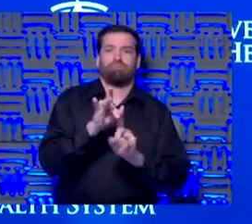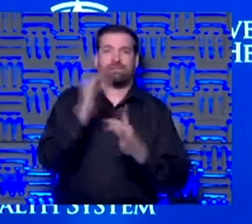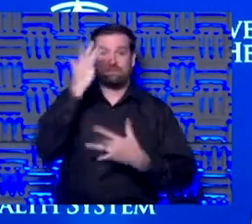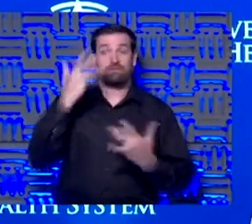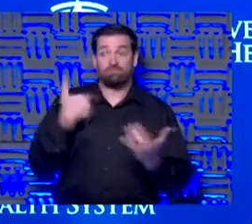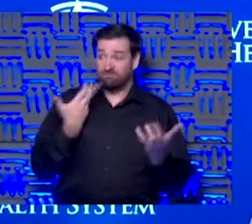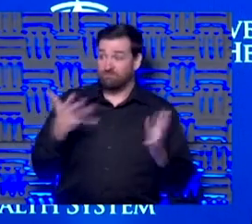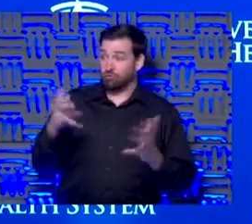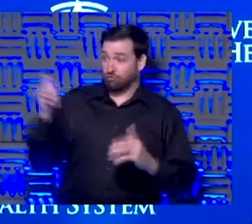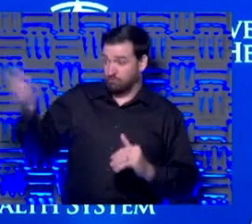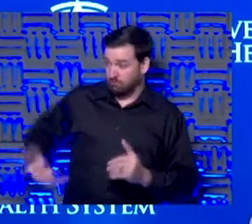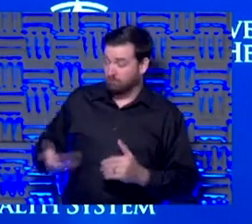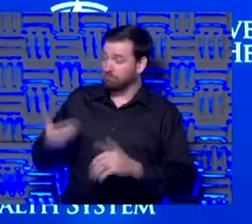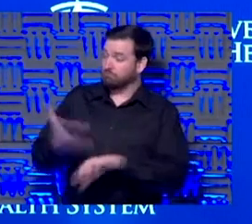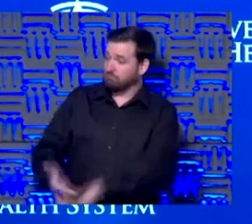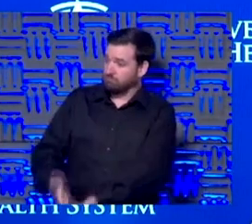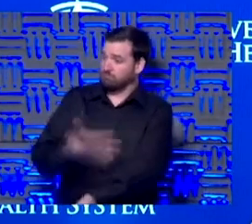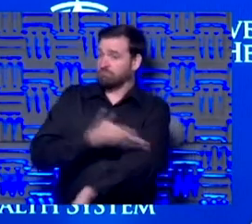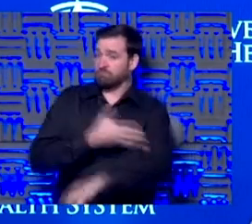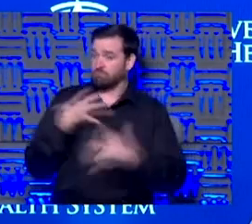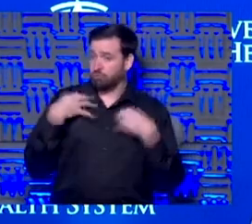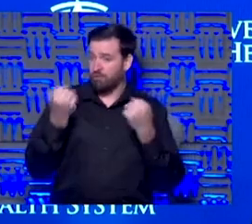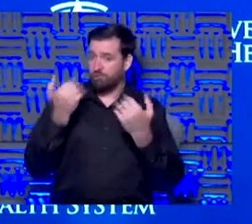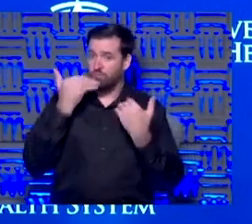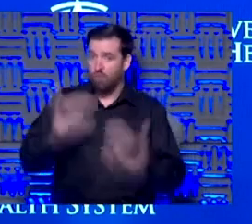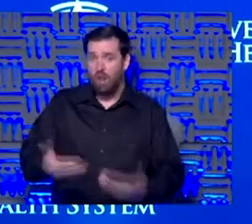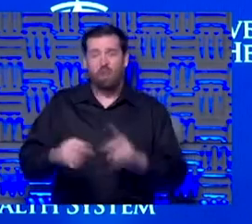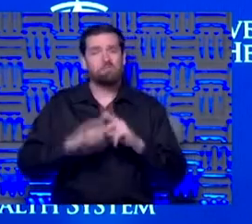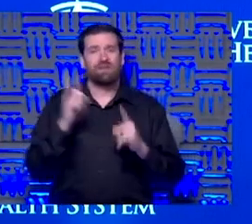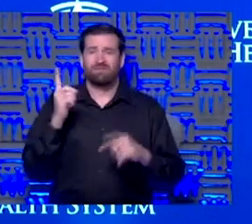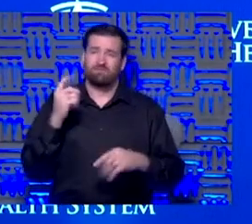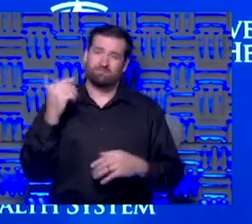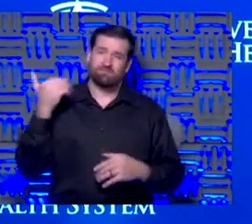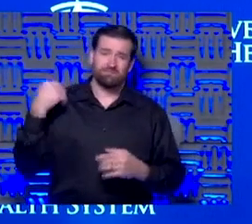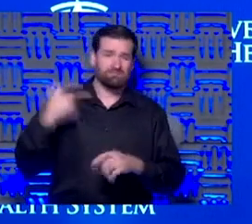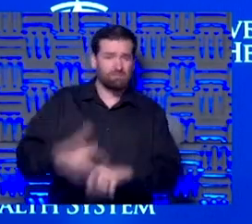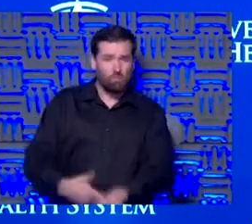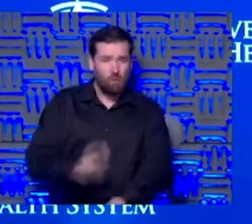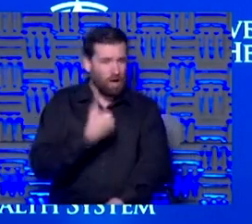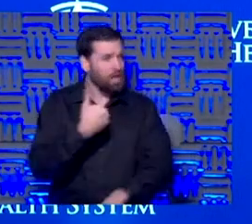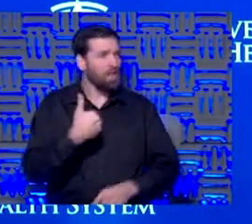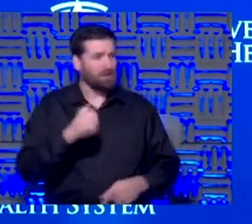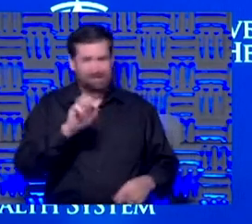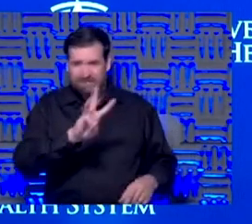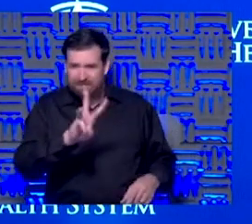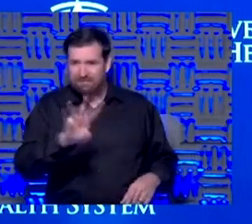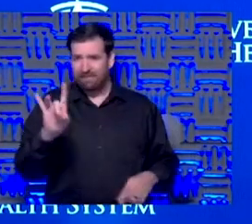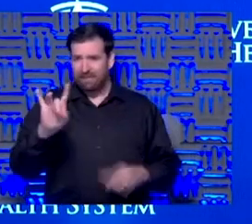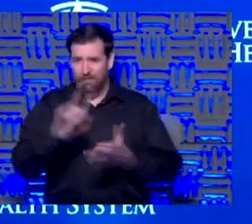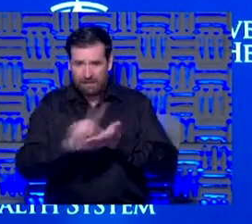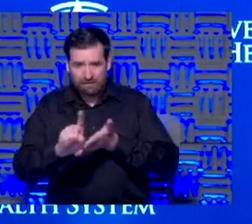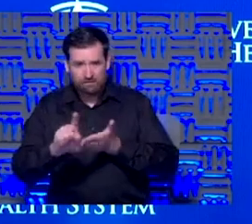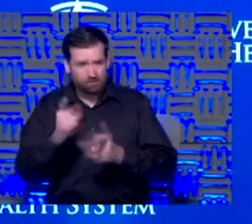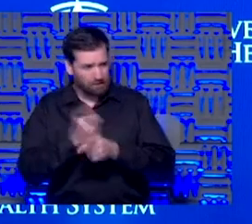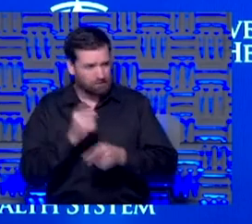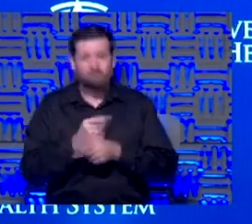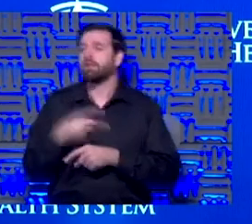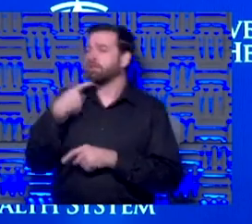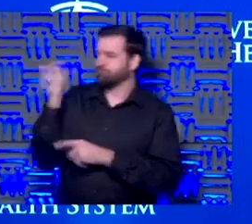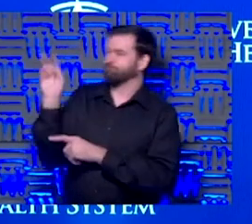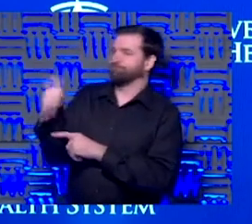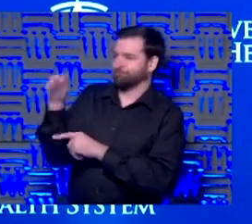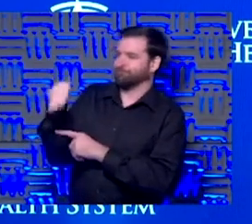show, and he's recovered well. But it took a while. I think I'm going to say, Anthony, about 6 or 8 weeks, right, to really feel back to baseline. He's not and said,